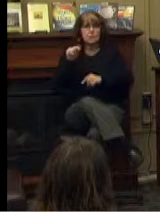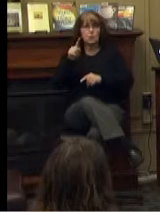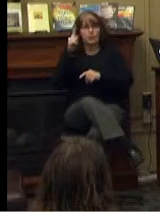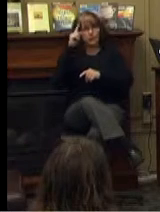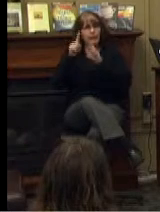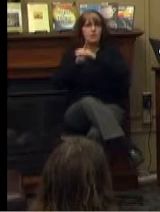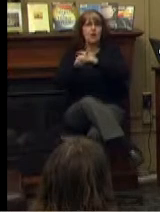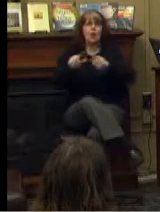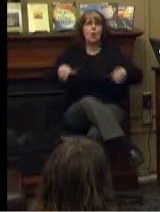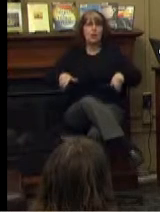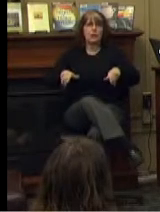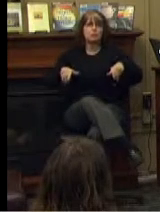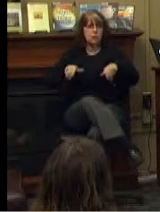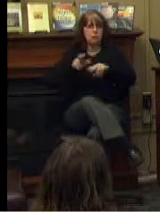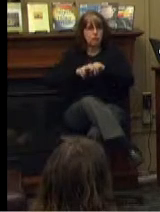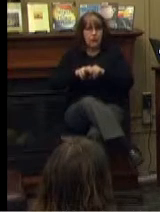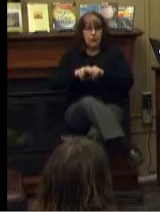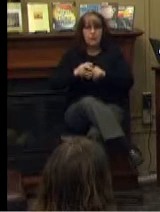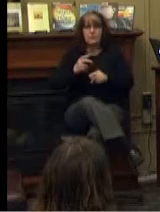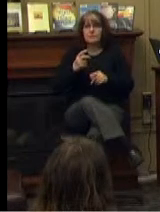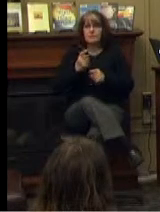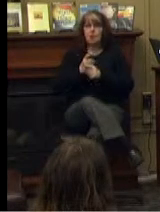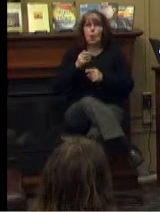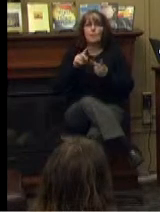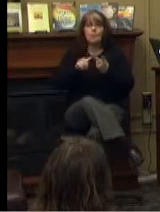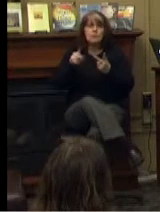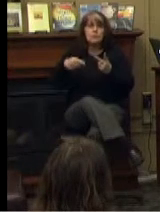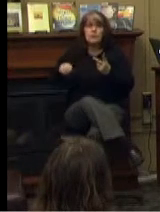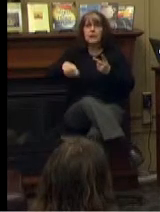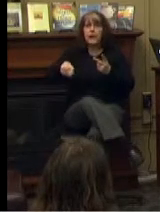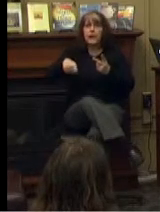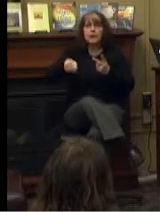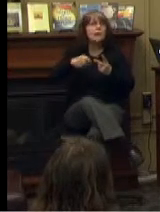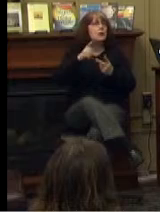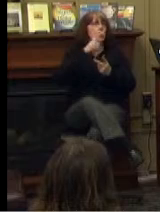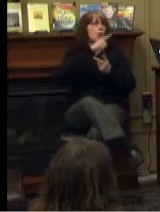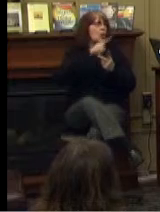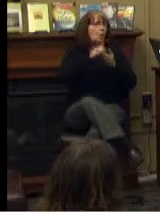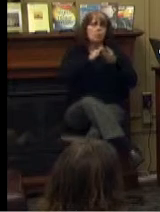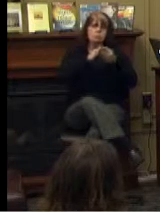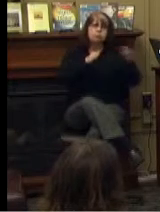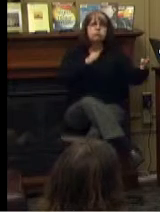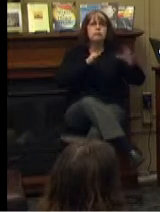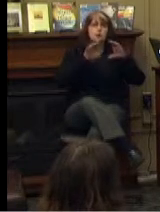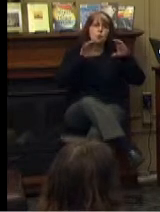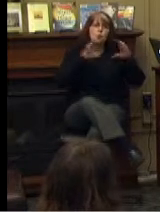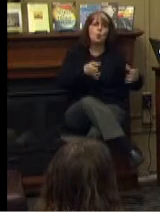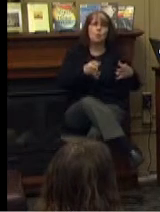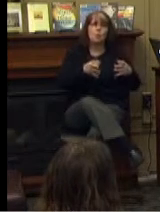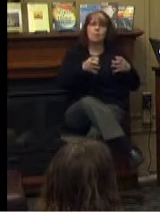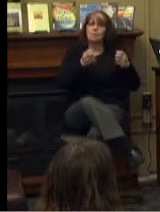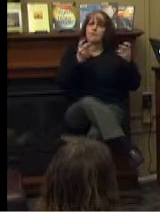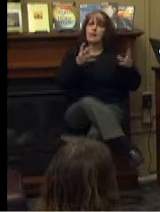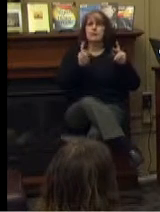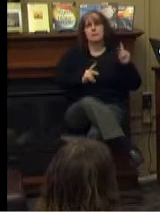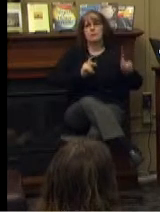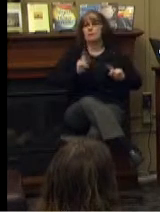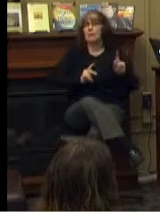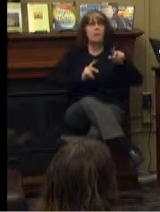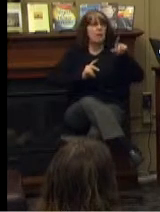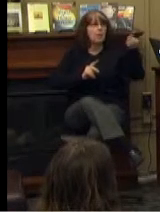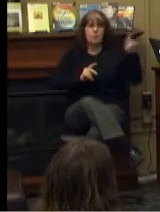right? Or you think about somebody with a cane. But this is a whole group of people. And this